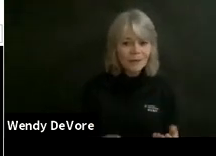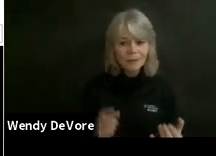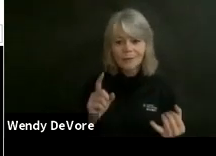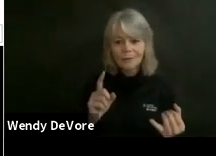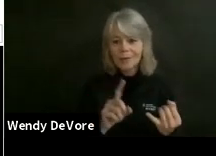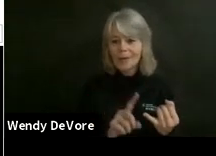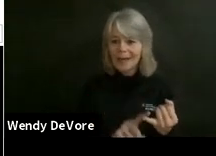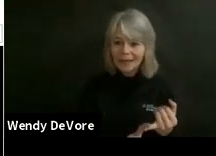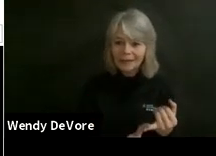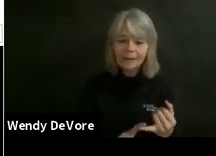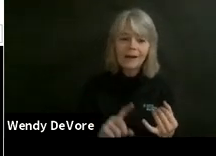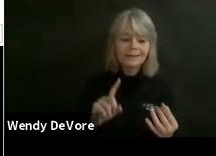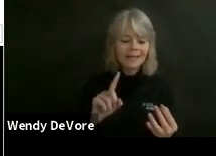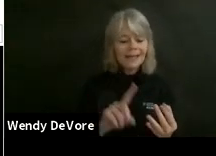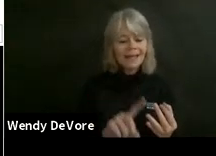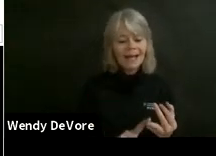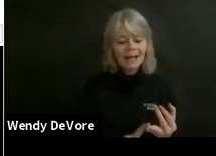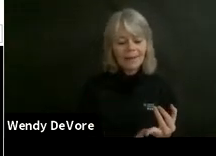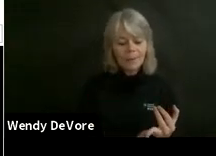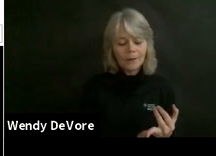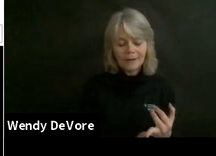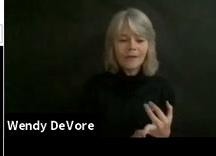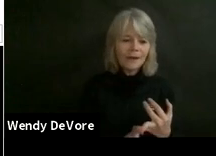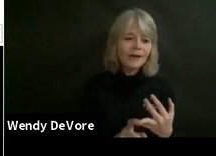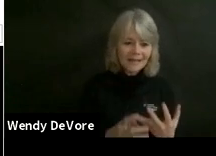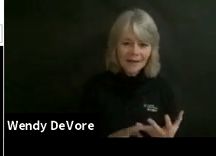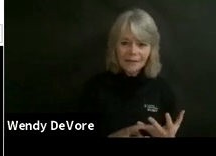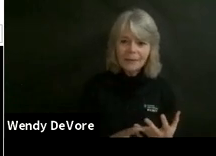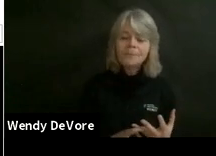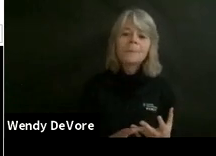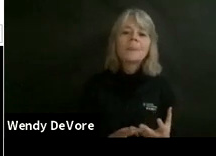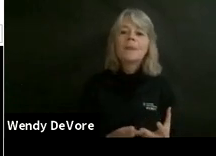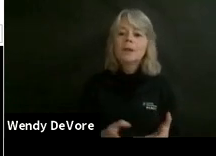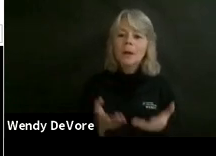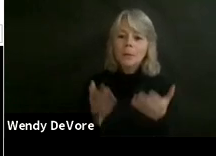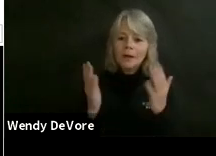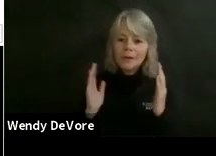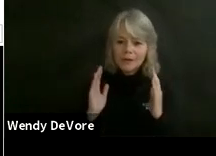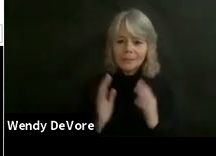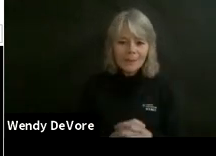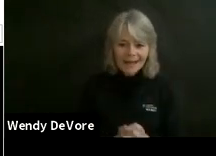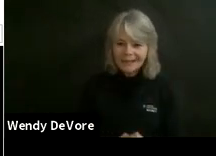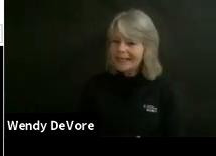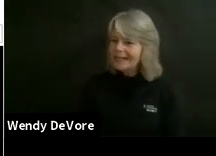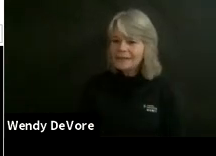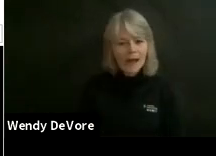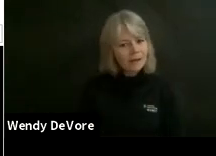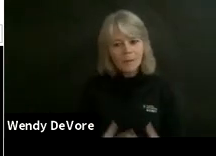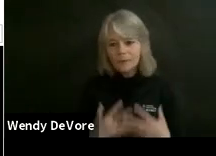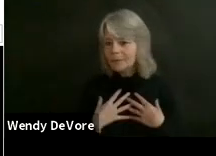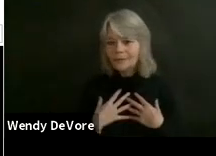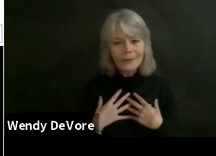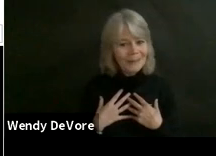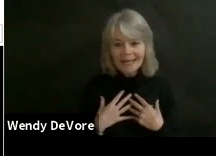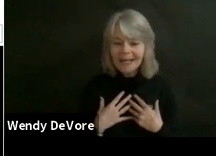meet with individuals, whether they have a hearing loss or if they are deaf, I'll wear the transparent mask. It is